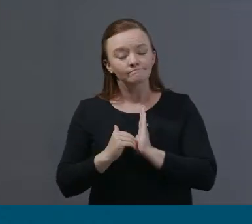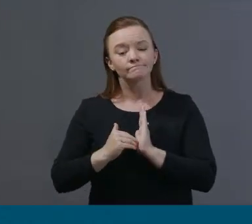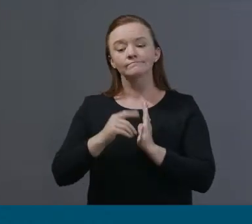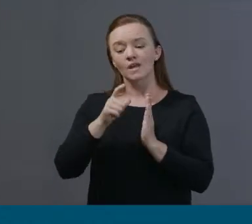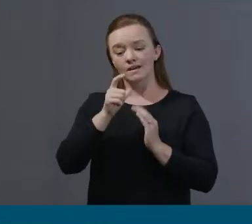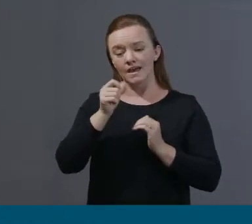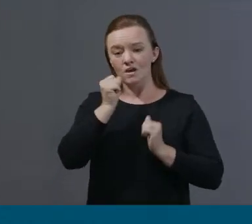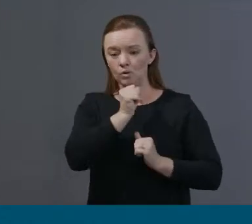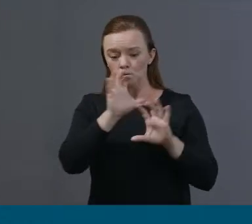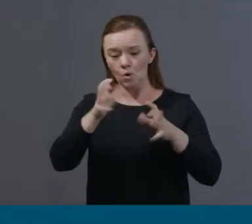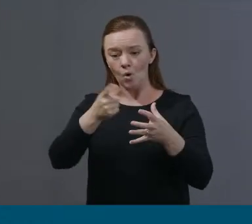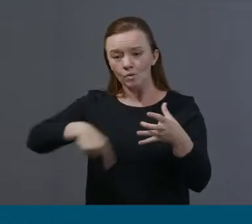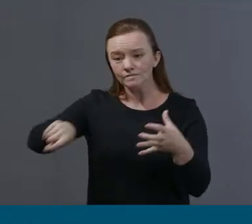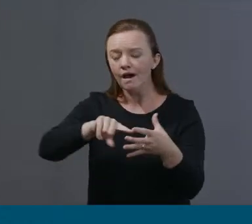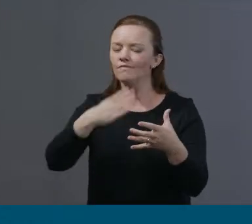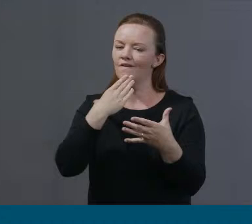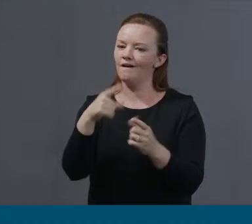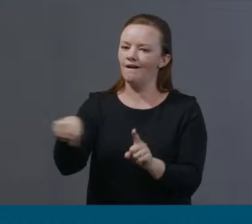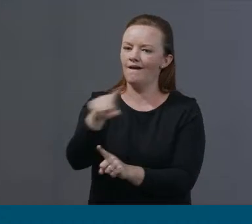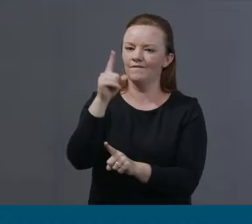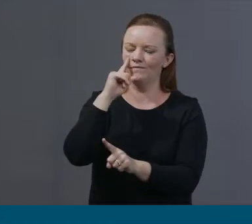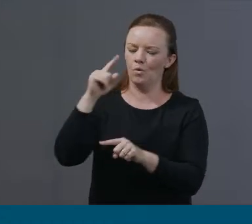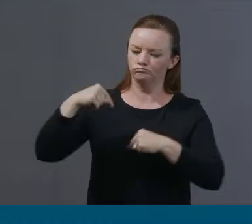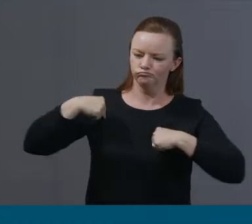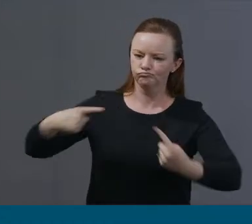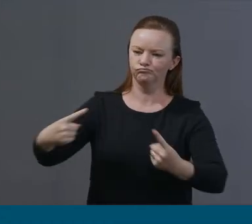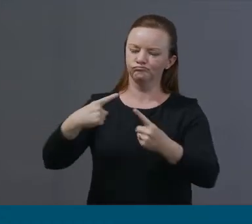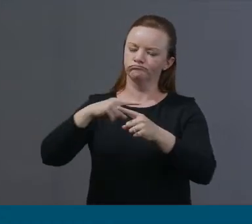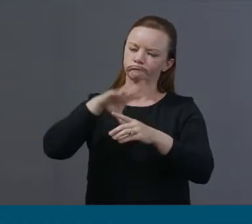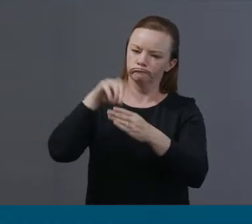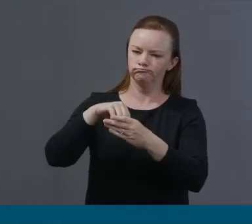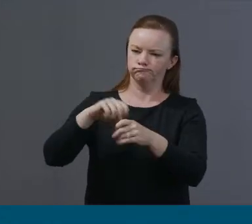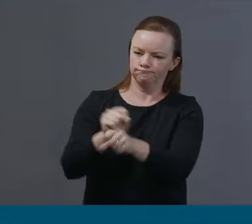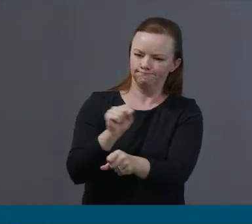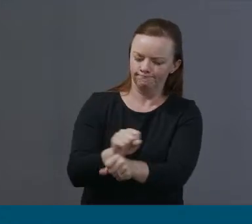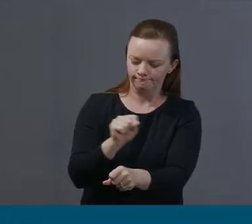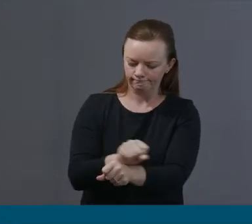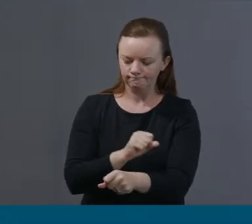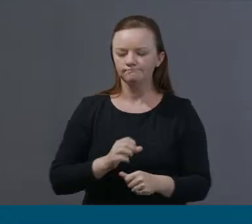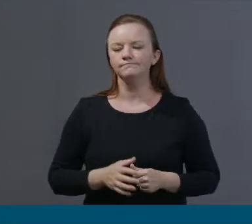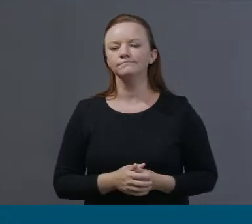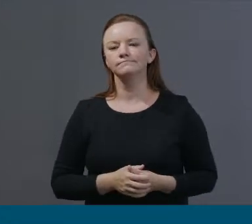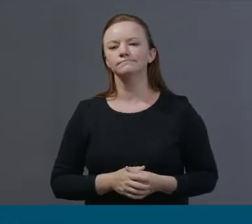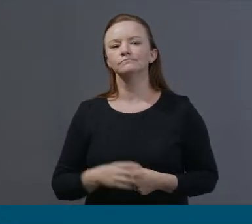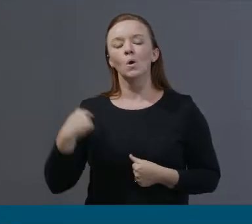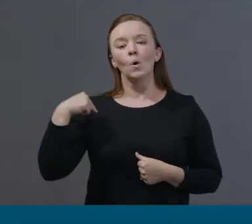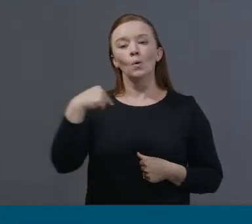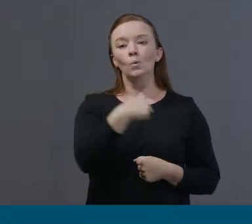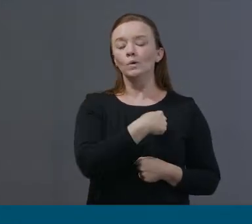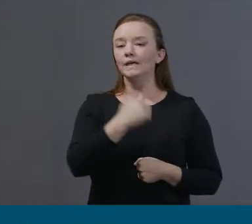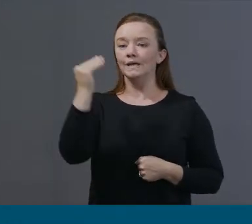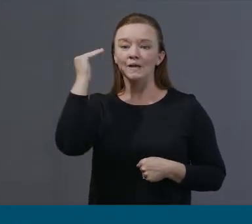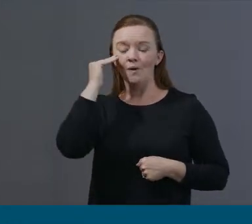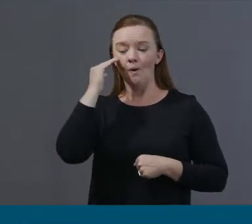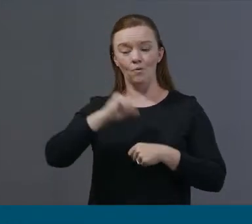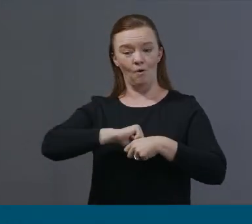about returning smarter, and we know that COVID-19 is widespread in our community, so vulnerable individuals, those